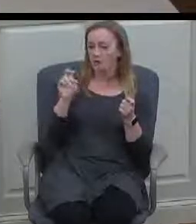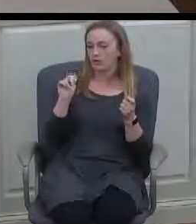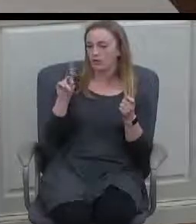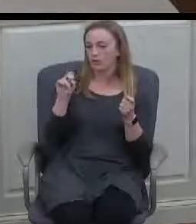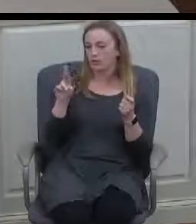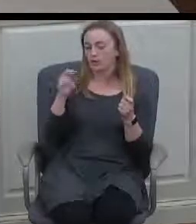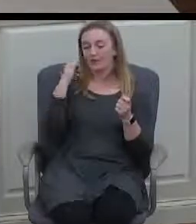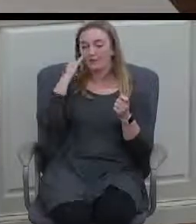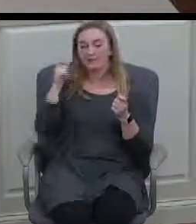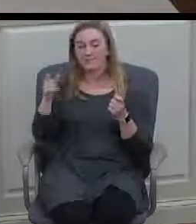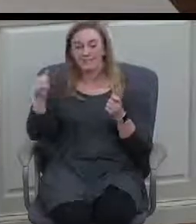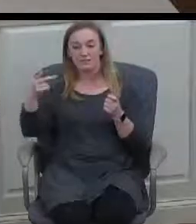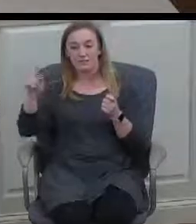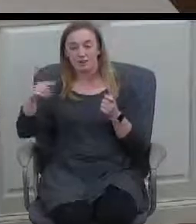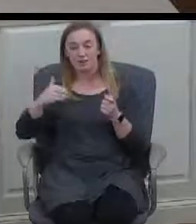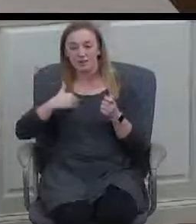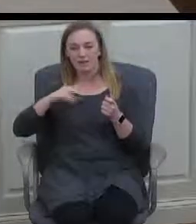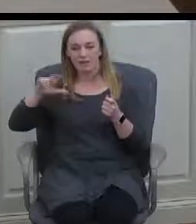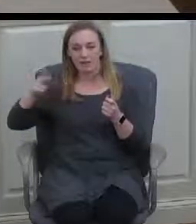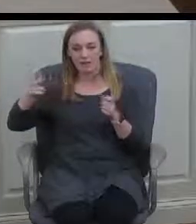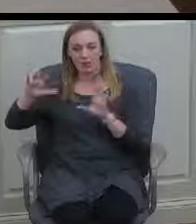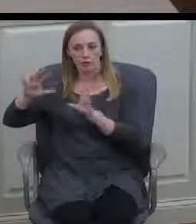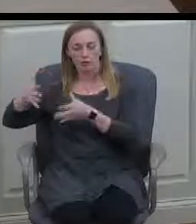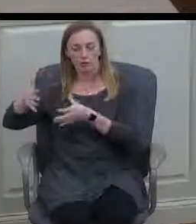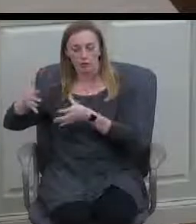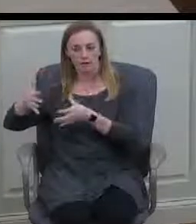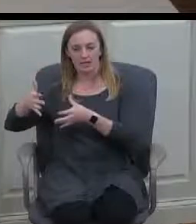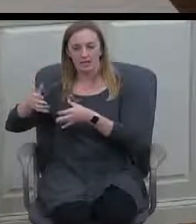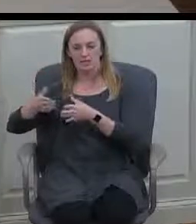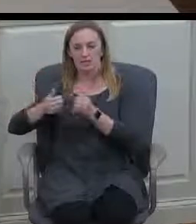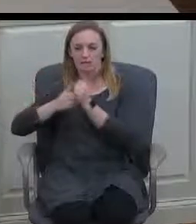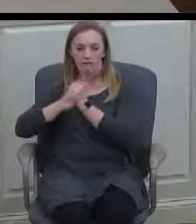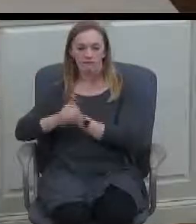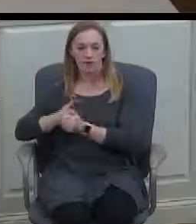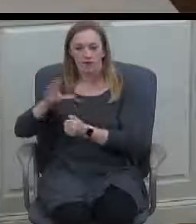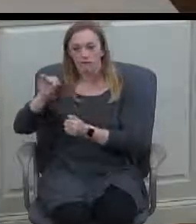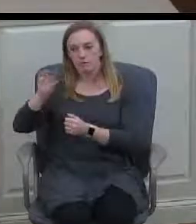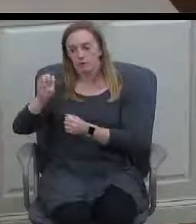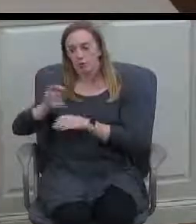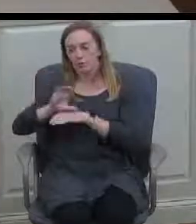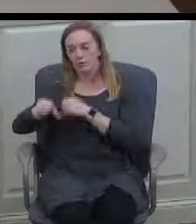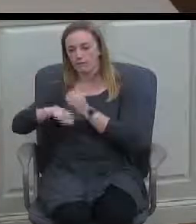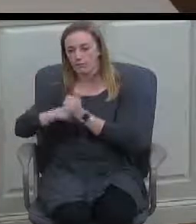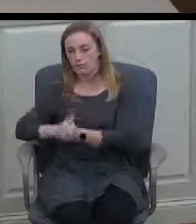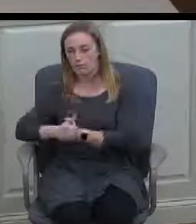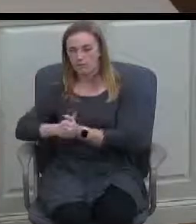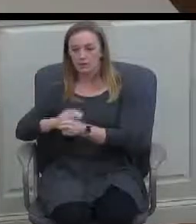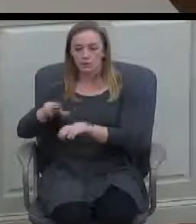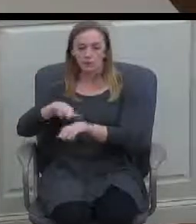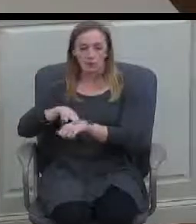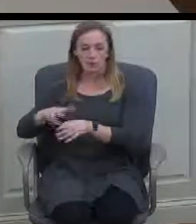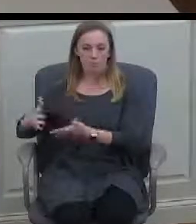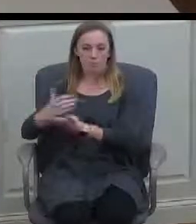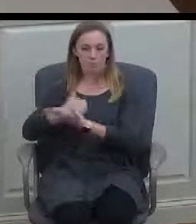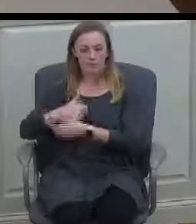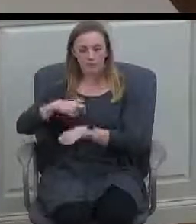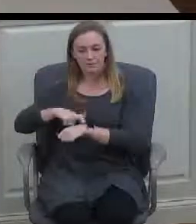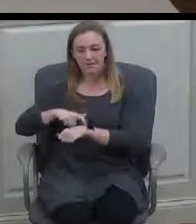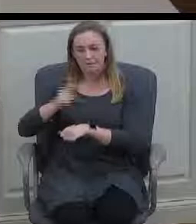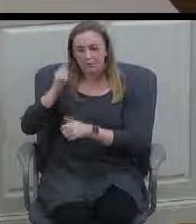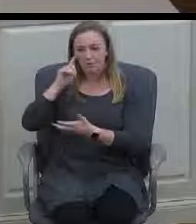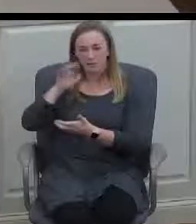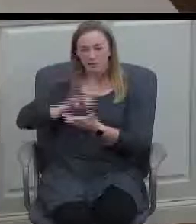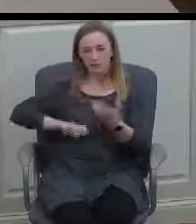third-party contract, it's done through code enforcement, through normal pickup times and things like that. So that is a little bit confused. It's